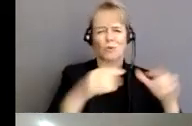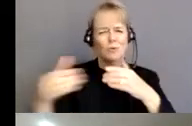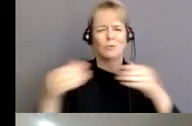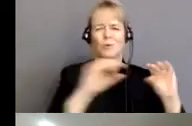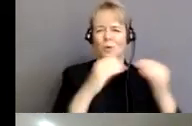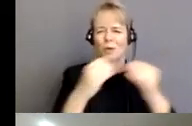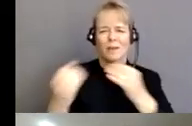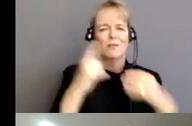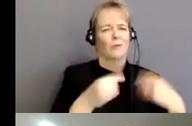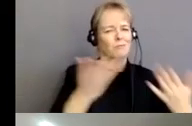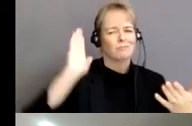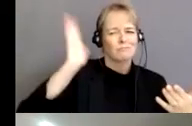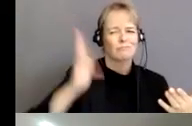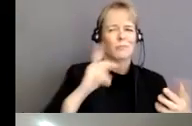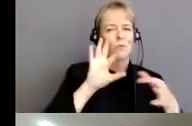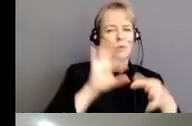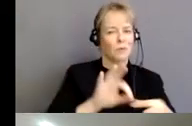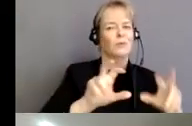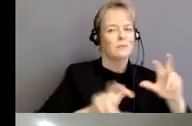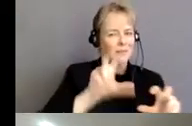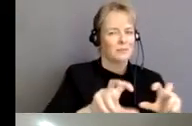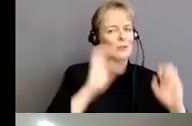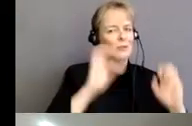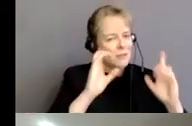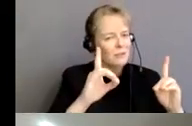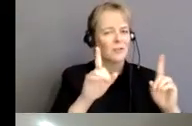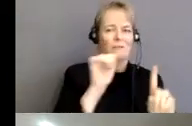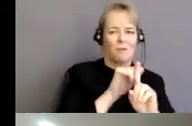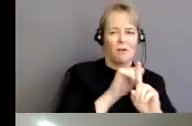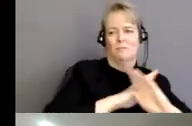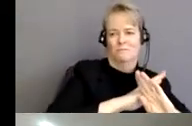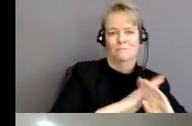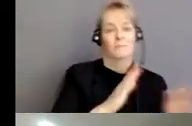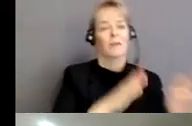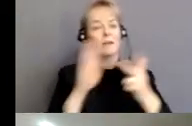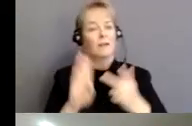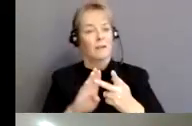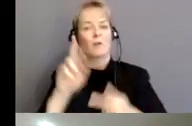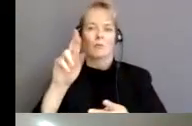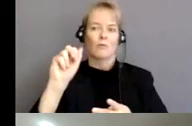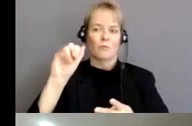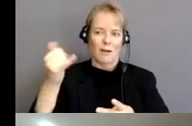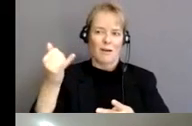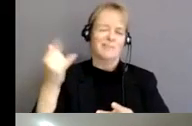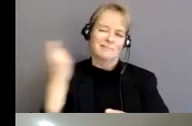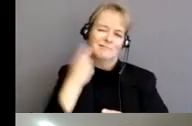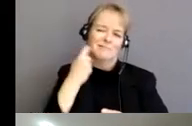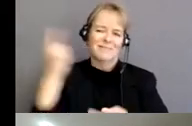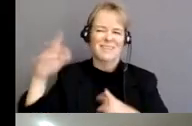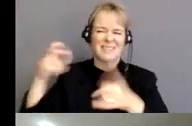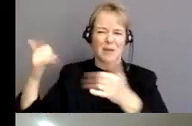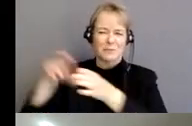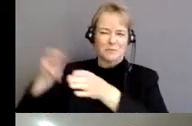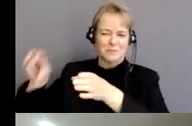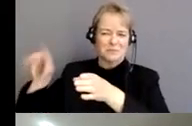fraud workshops. And we also have that's Raj, as he's already left us, but he may return, as I